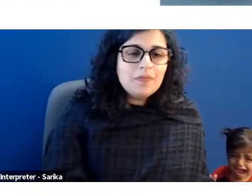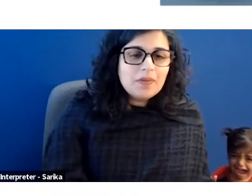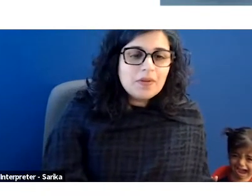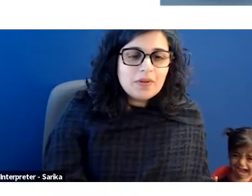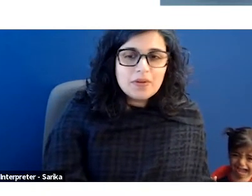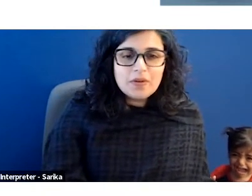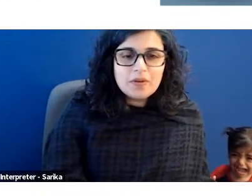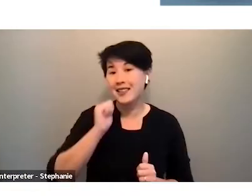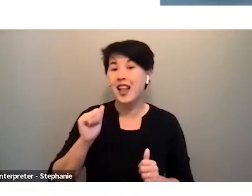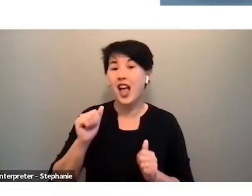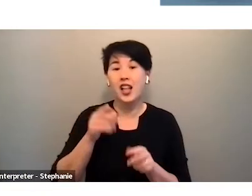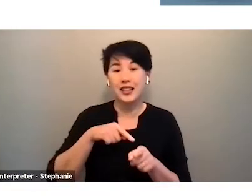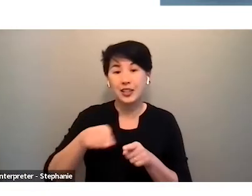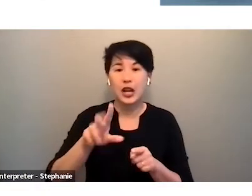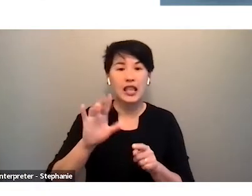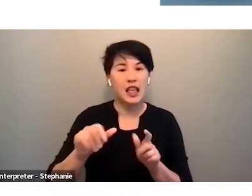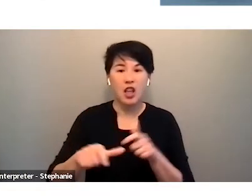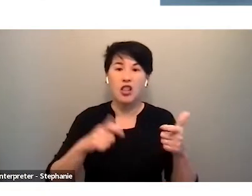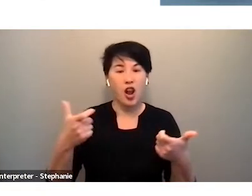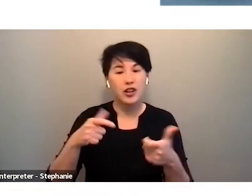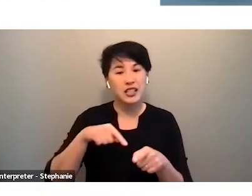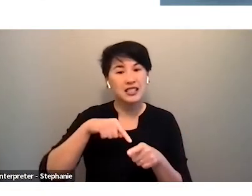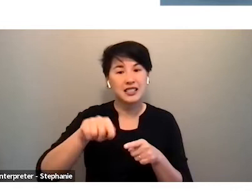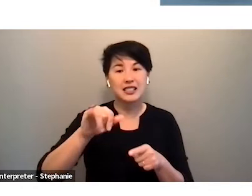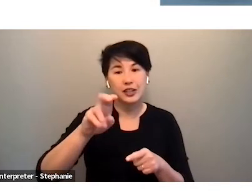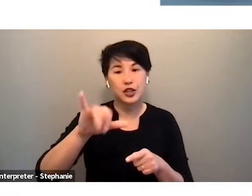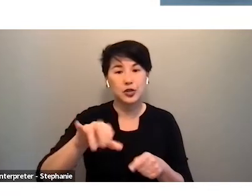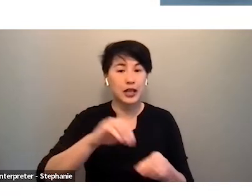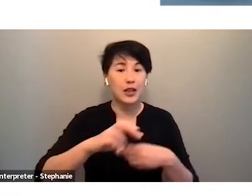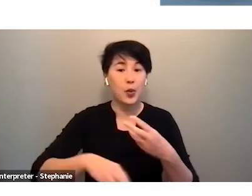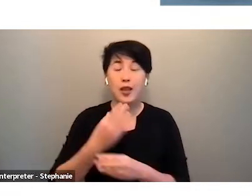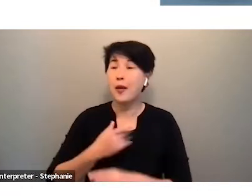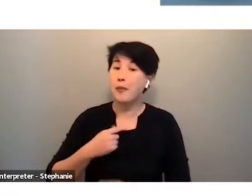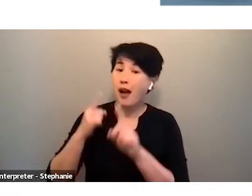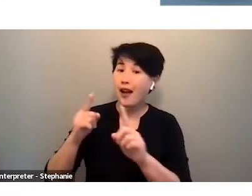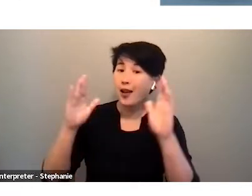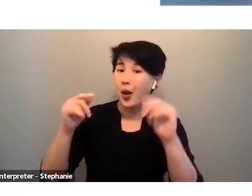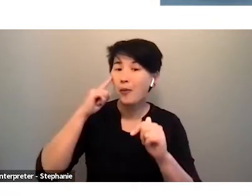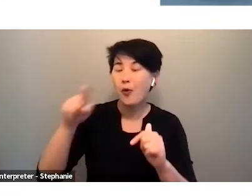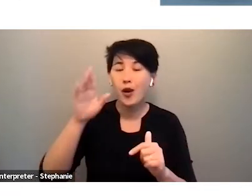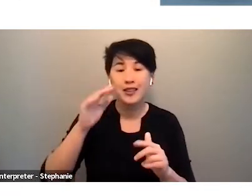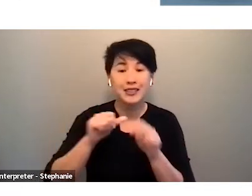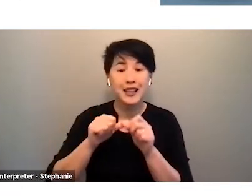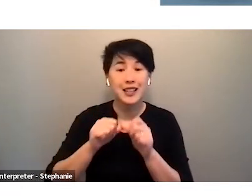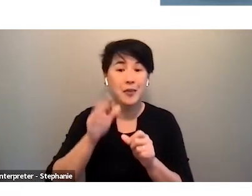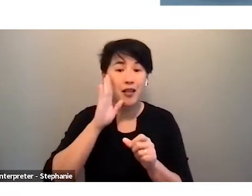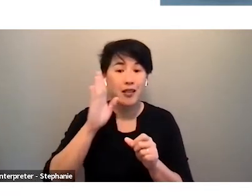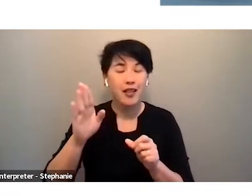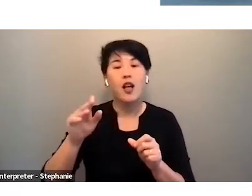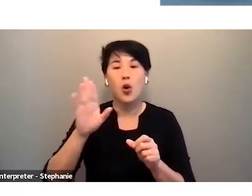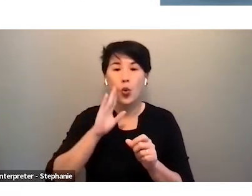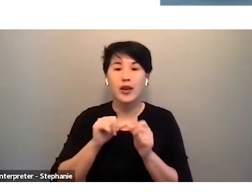largest industry in the world, my hope for a sustainable textile industry for the future is to continue